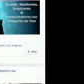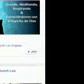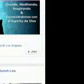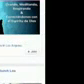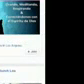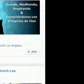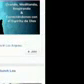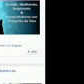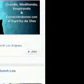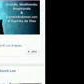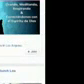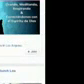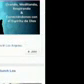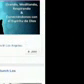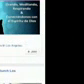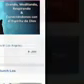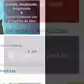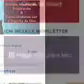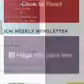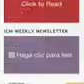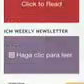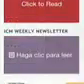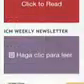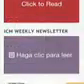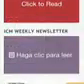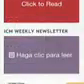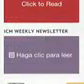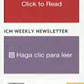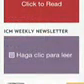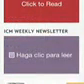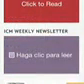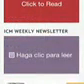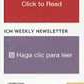media. Be an angel amongst us by supporting this ministry through our donations.